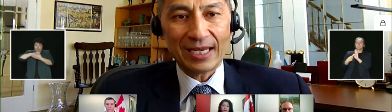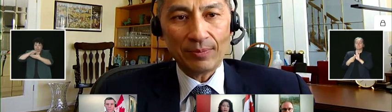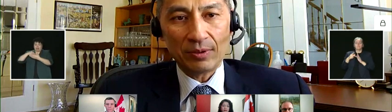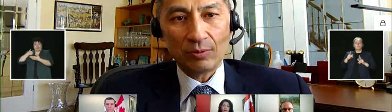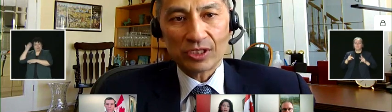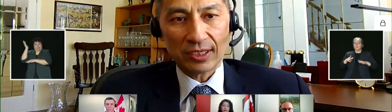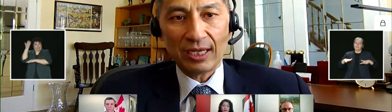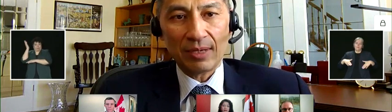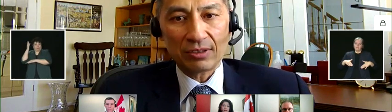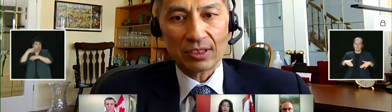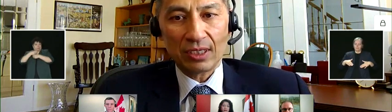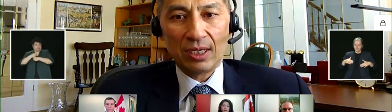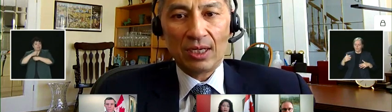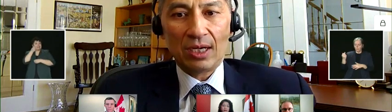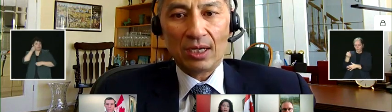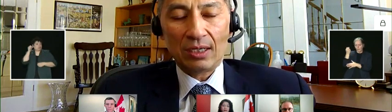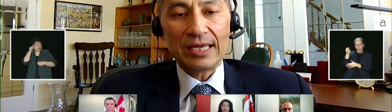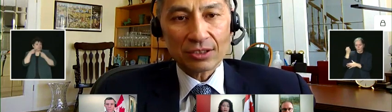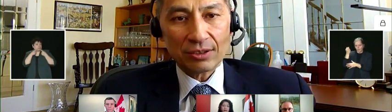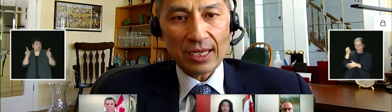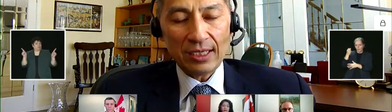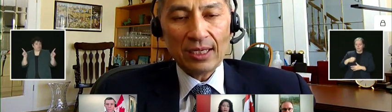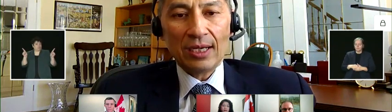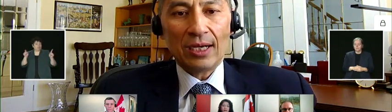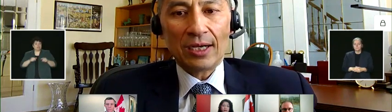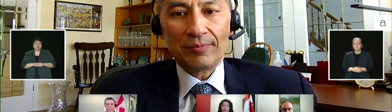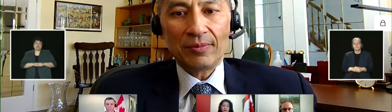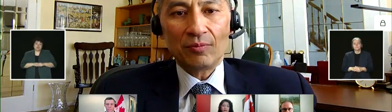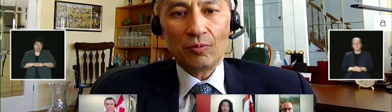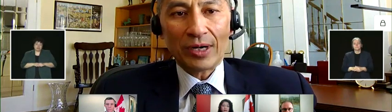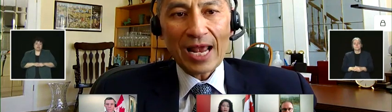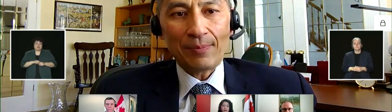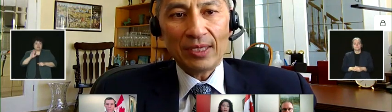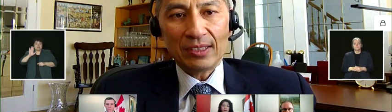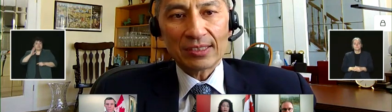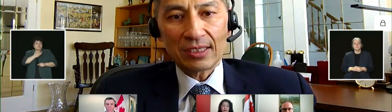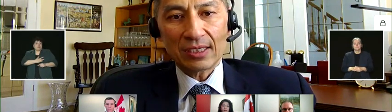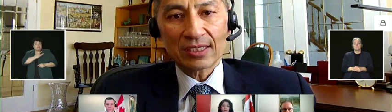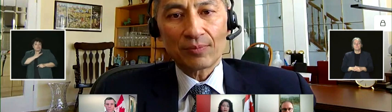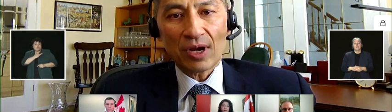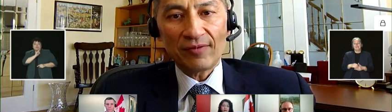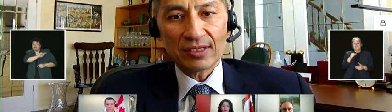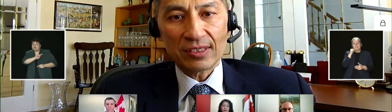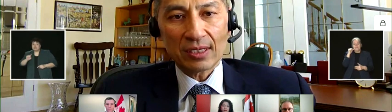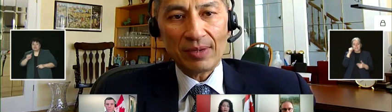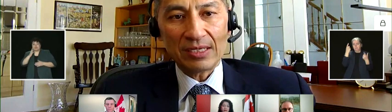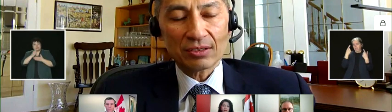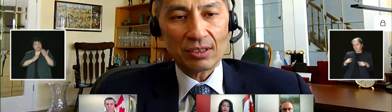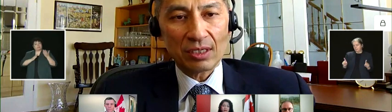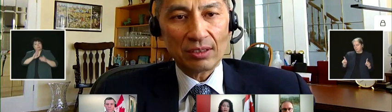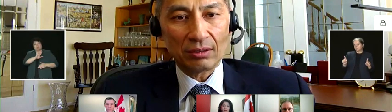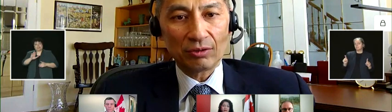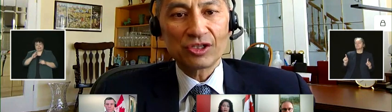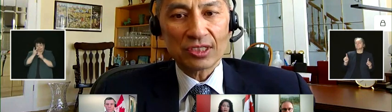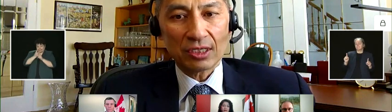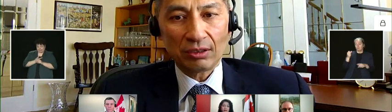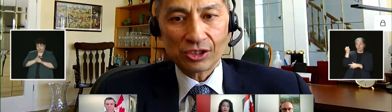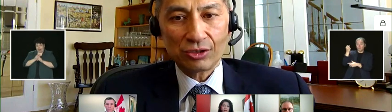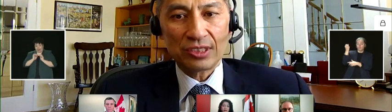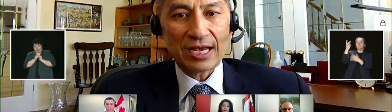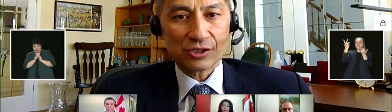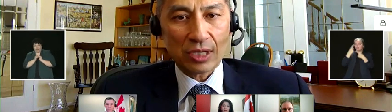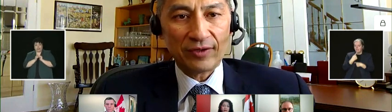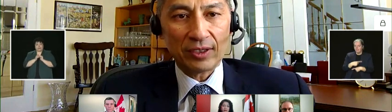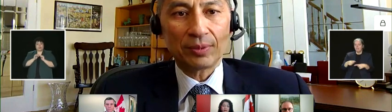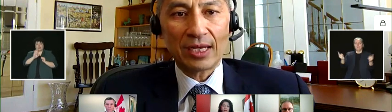public statement, which came out yesterday. What happened then is that some provinces, based on their logistical